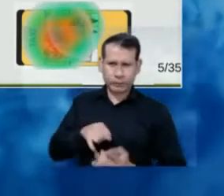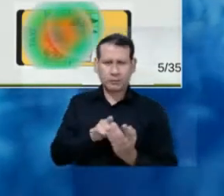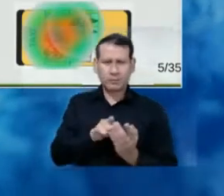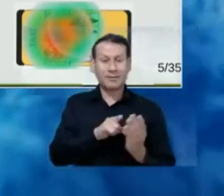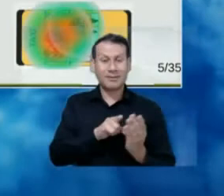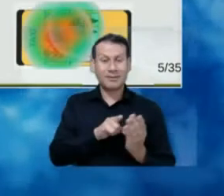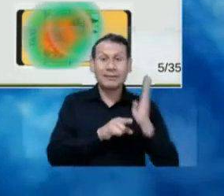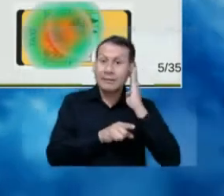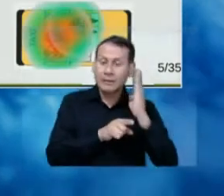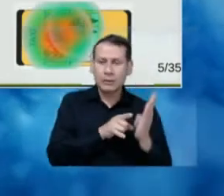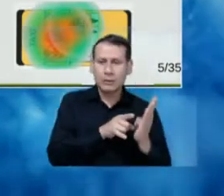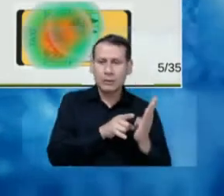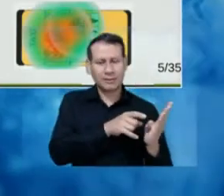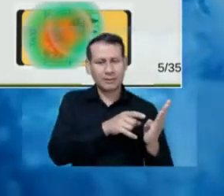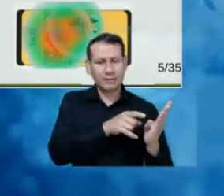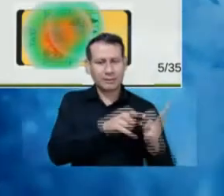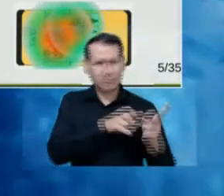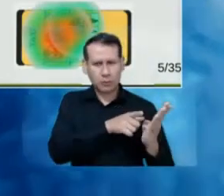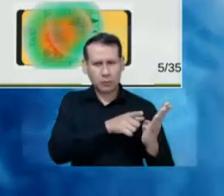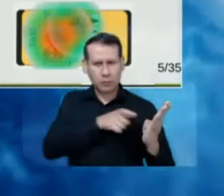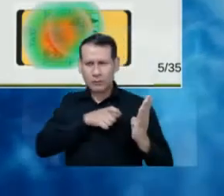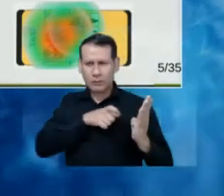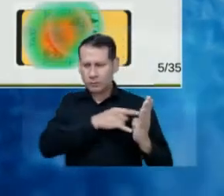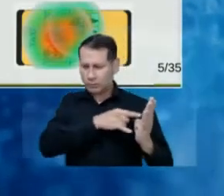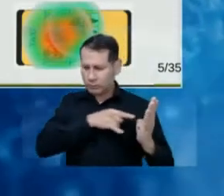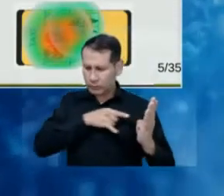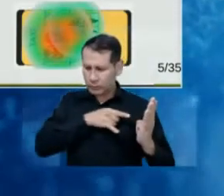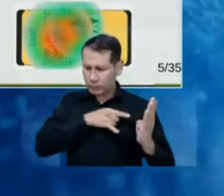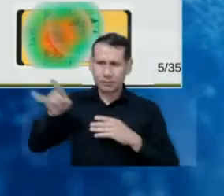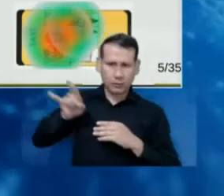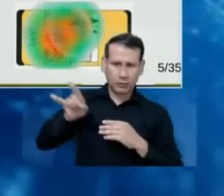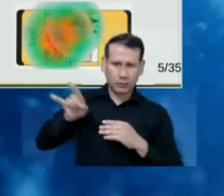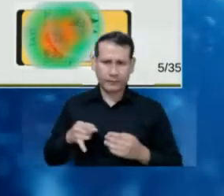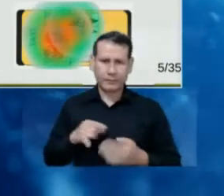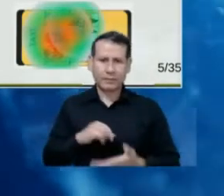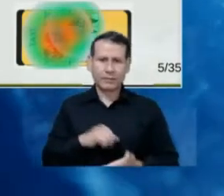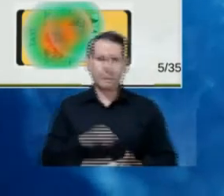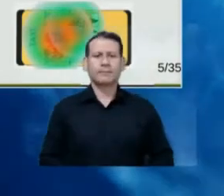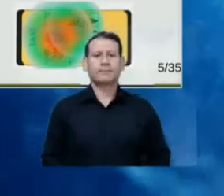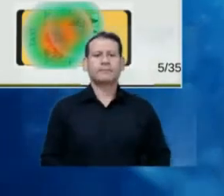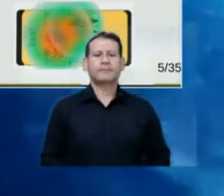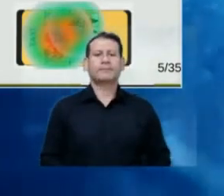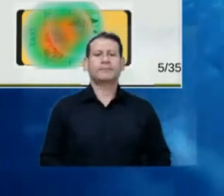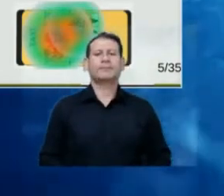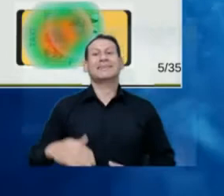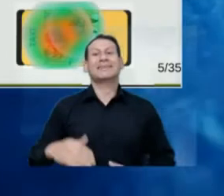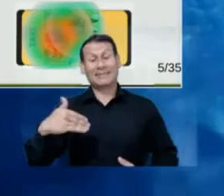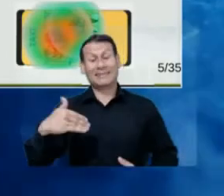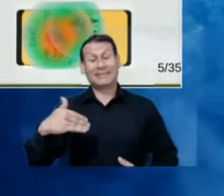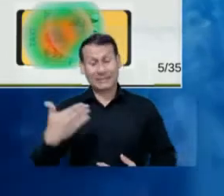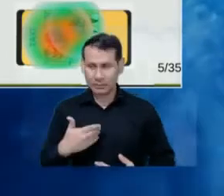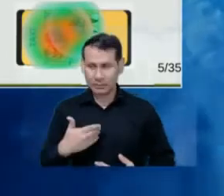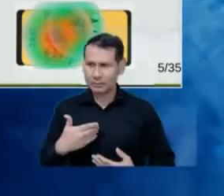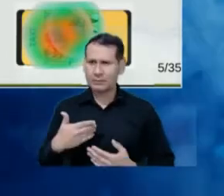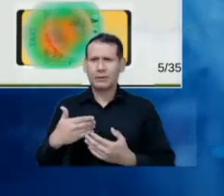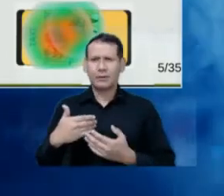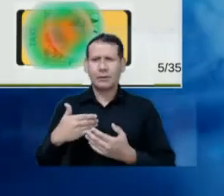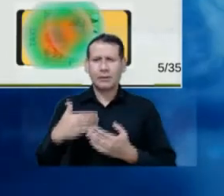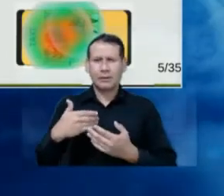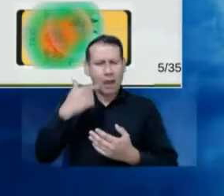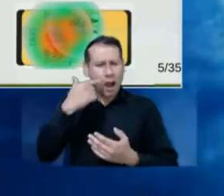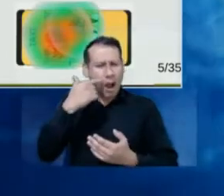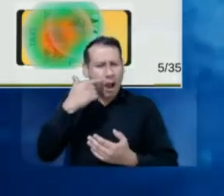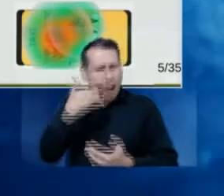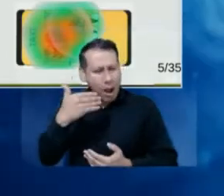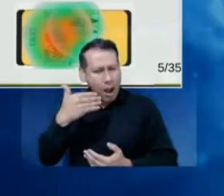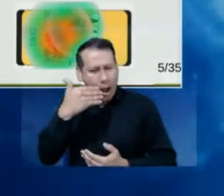detalle. Esta información posteriormente se utiliza para realizar. This information is the use for the thermal value